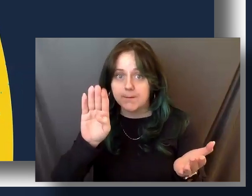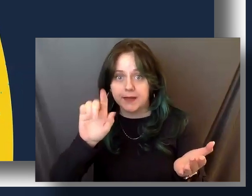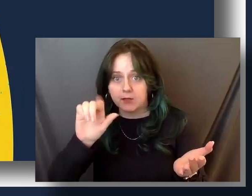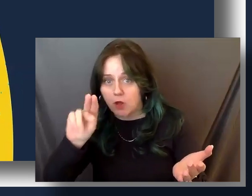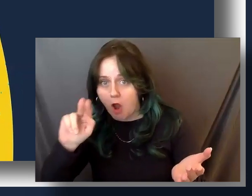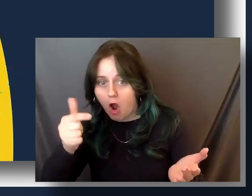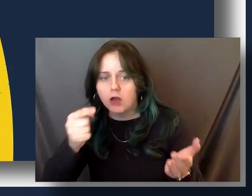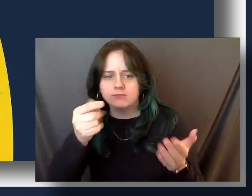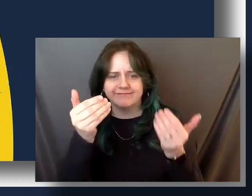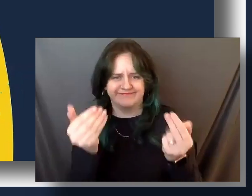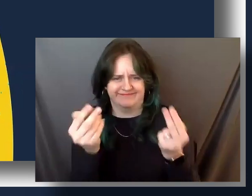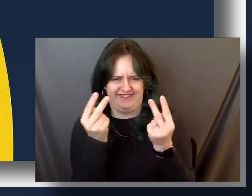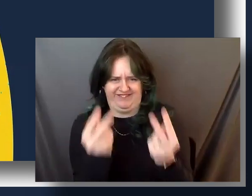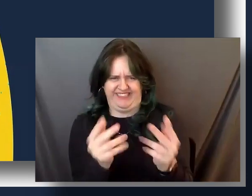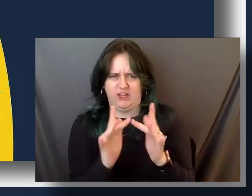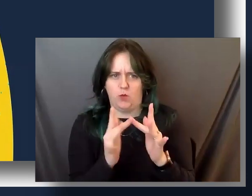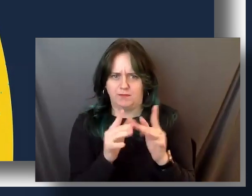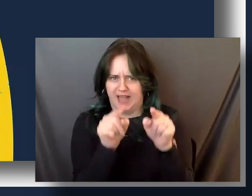visit our webpage at